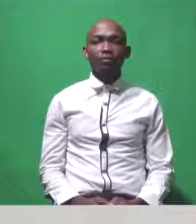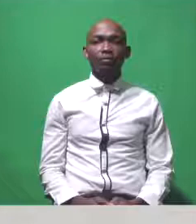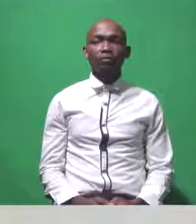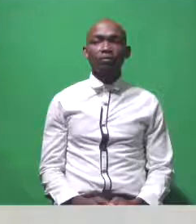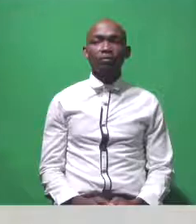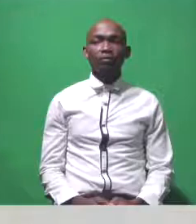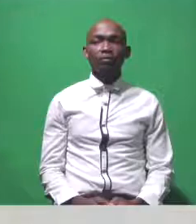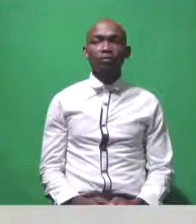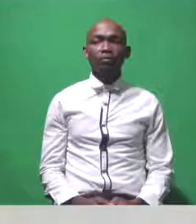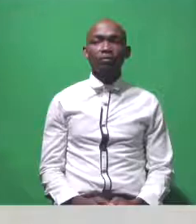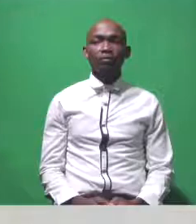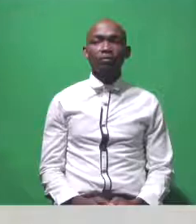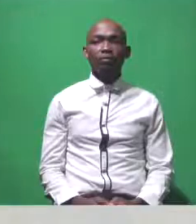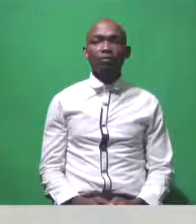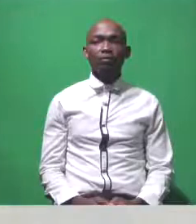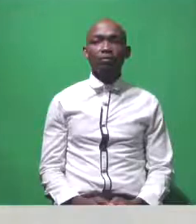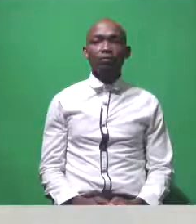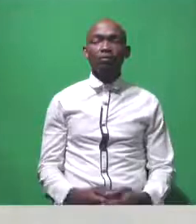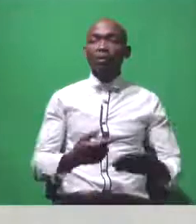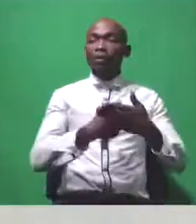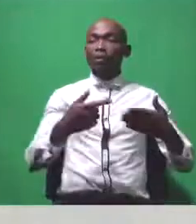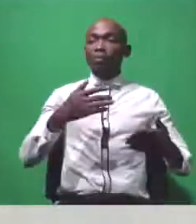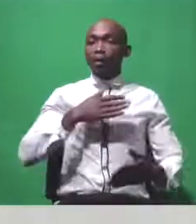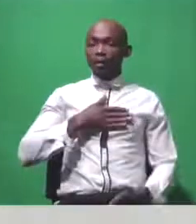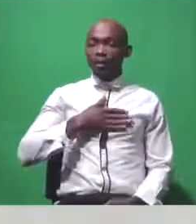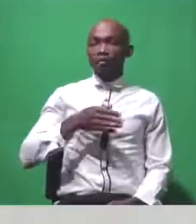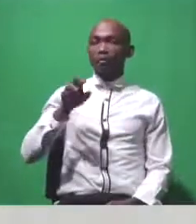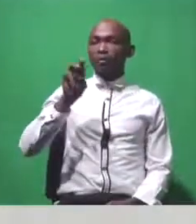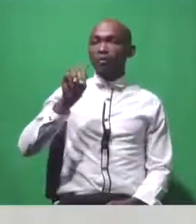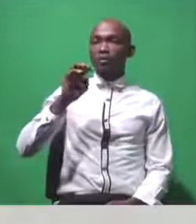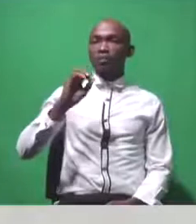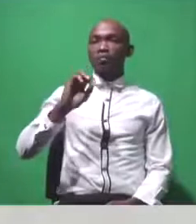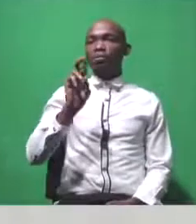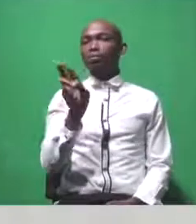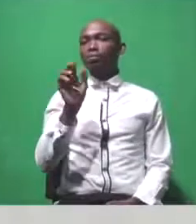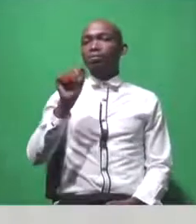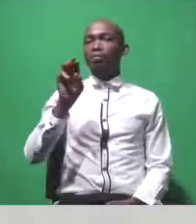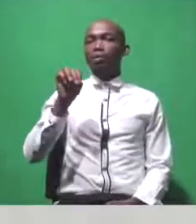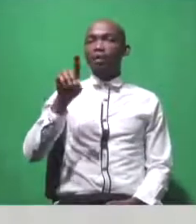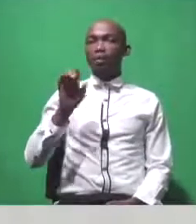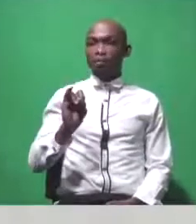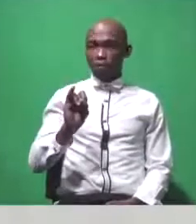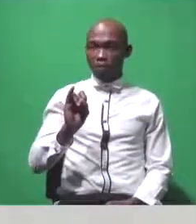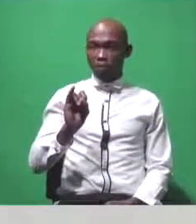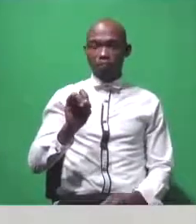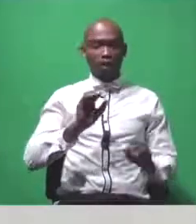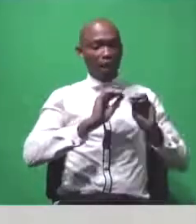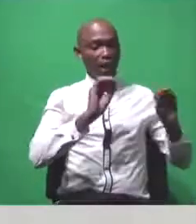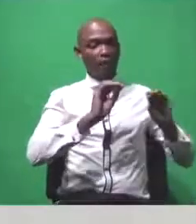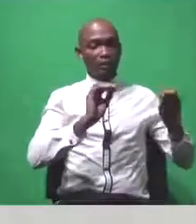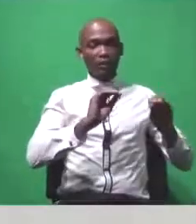My name is Mohammed Zakwan Mohammed. I teach bookkeeping form